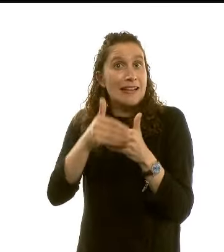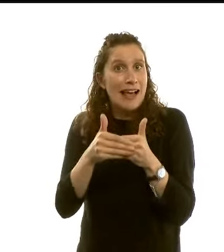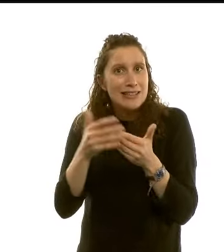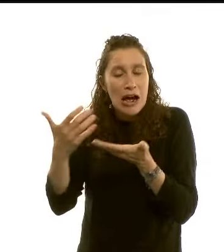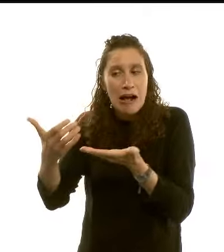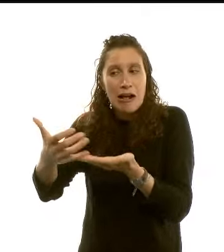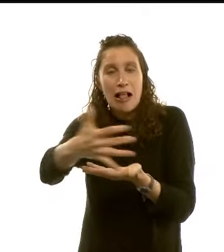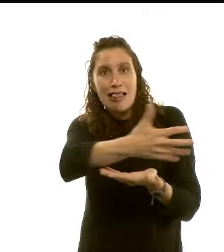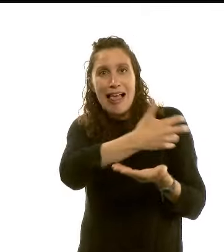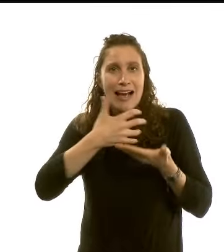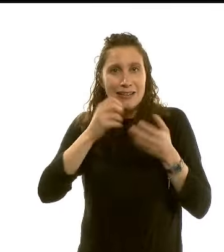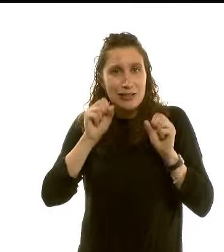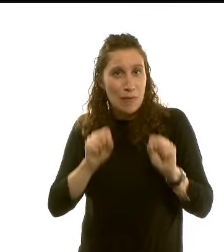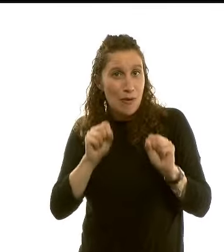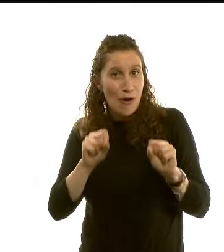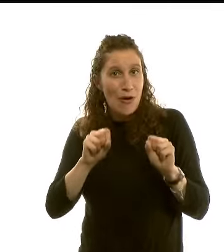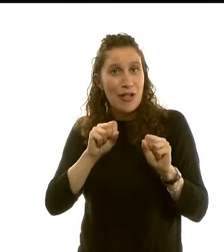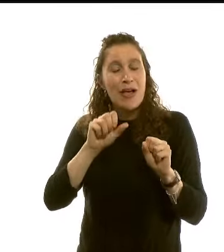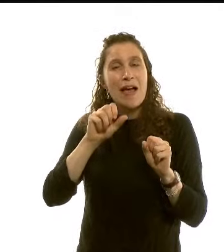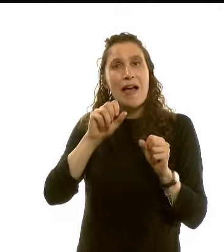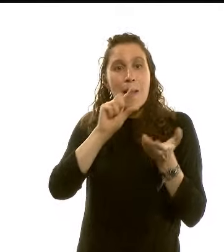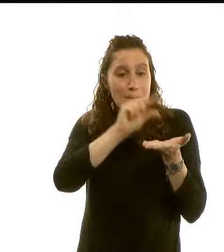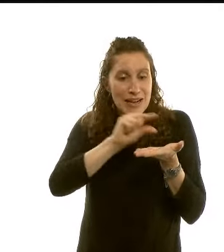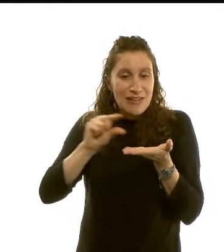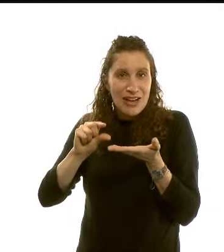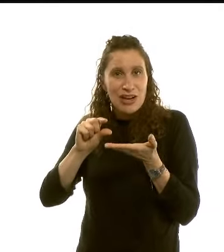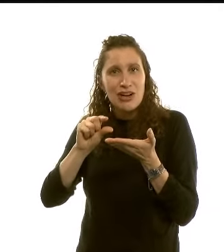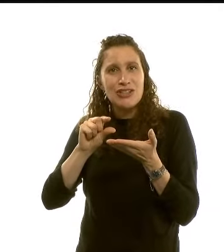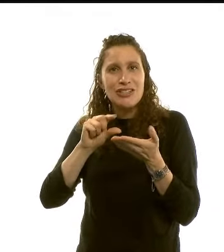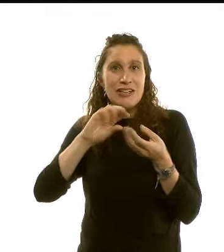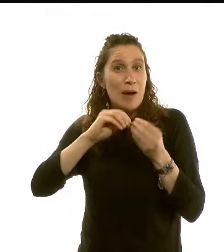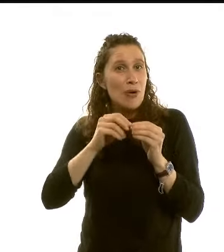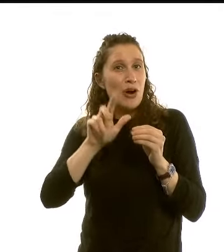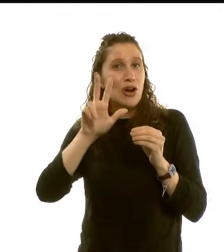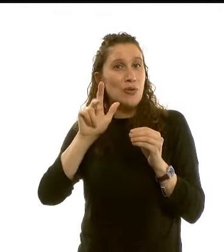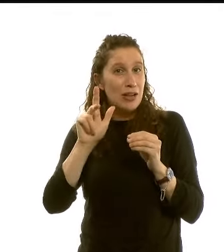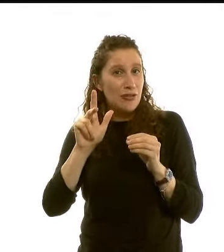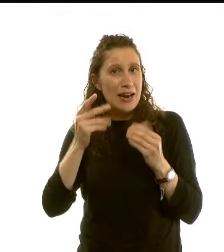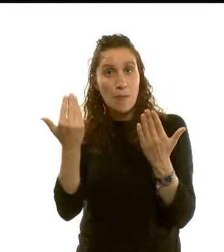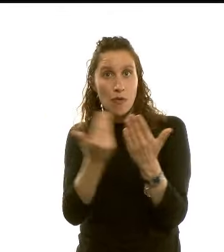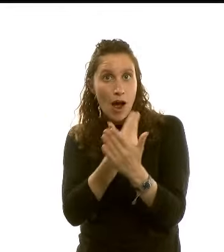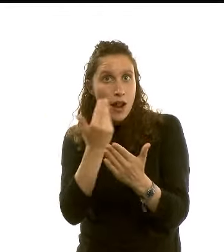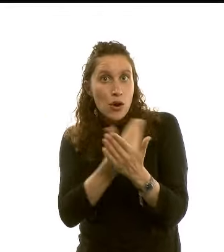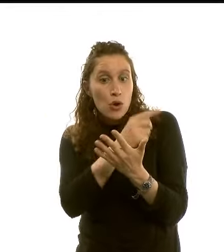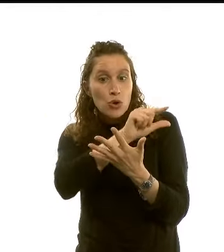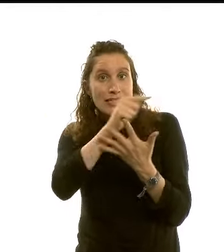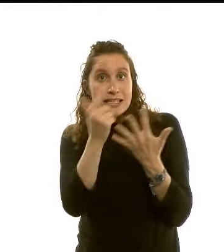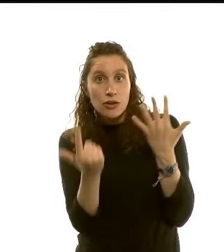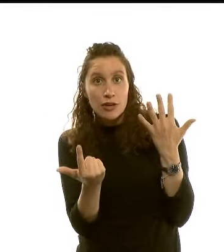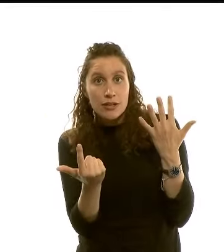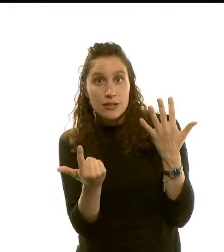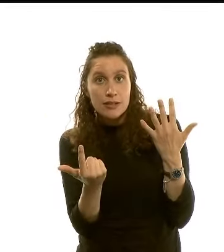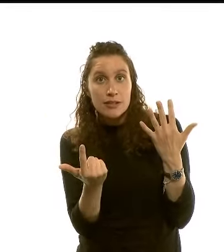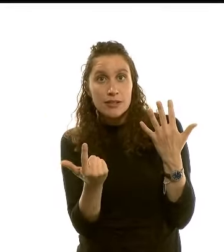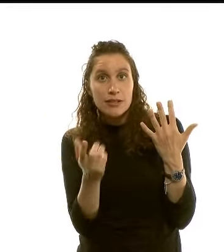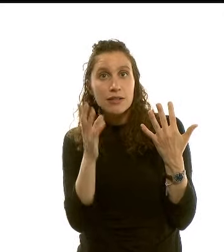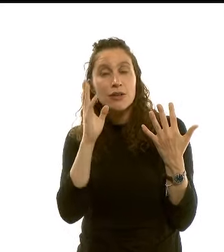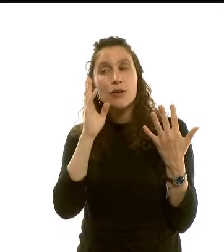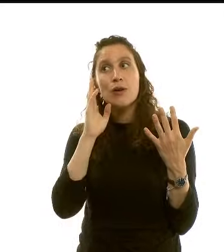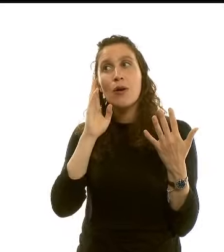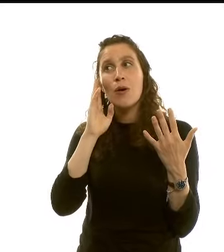Minifigures Series 23, a brand new, never-before-seen series which we'll tease